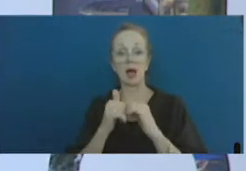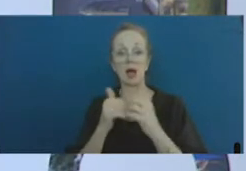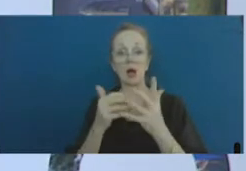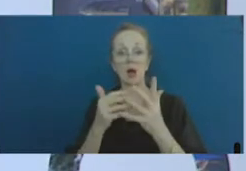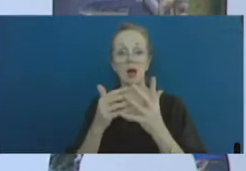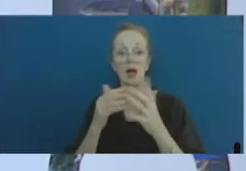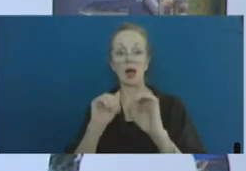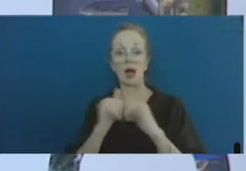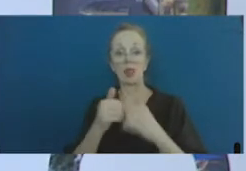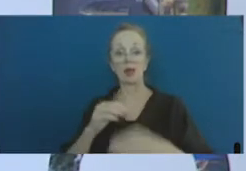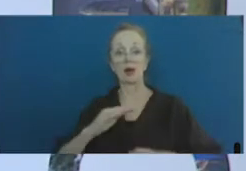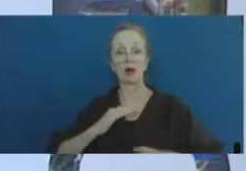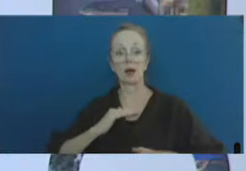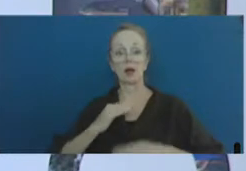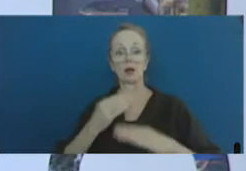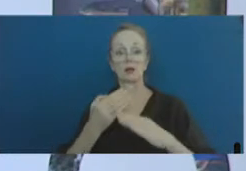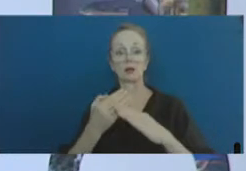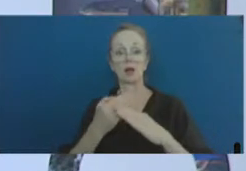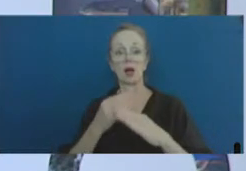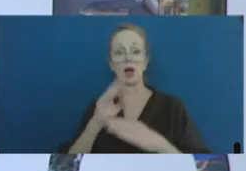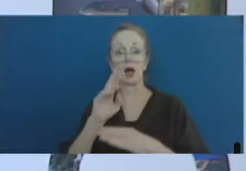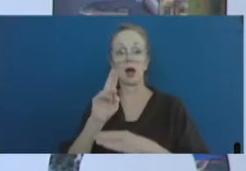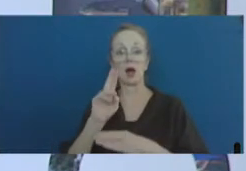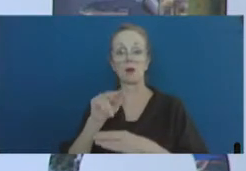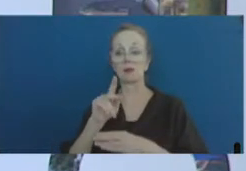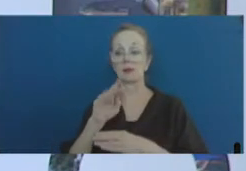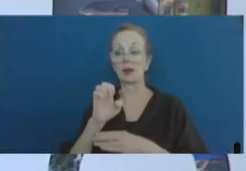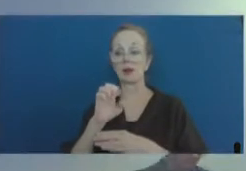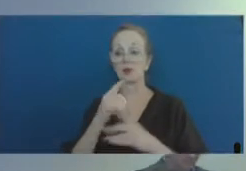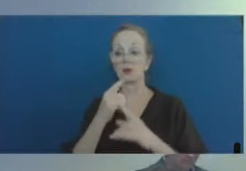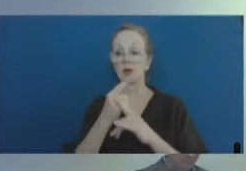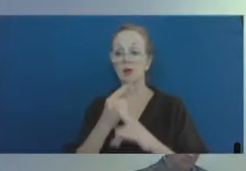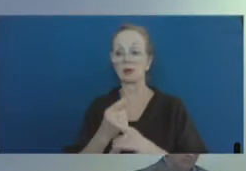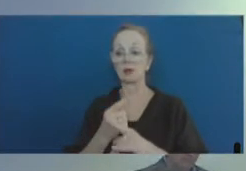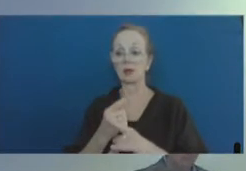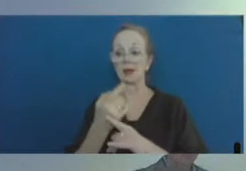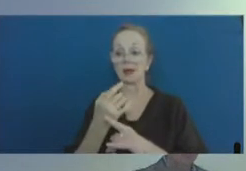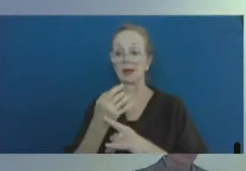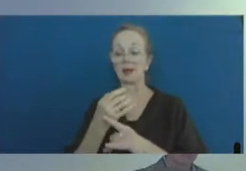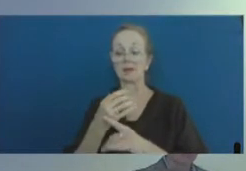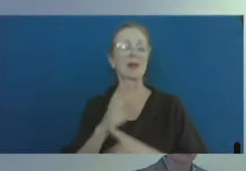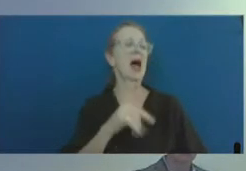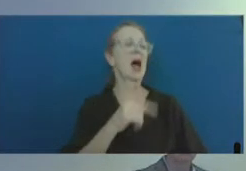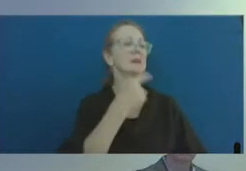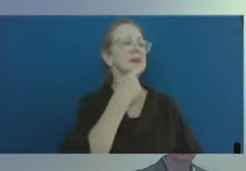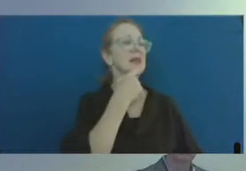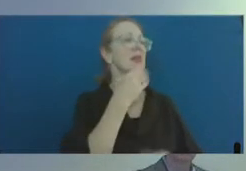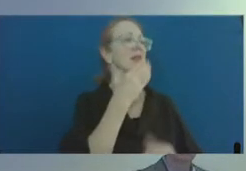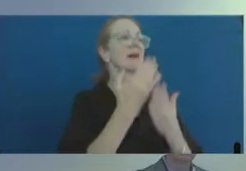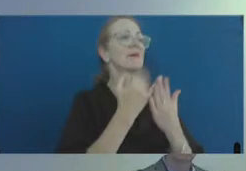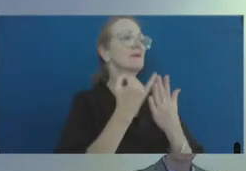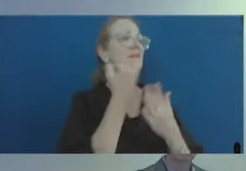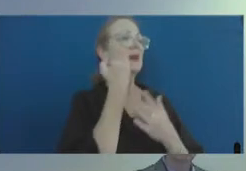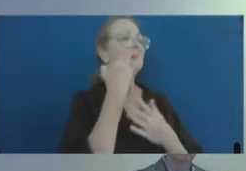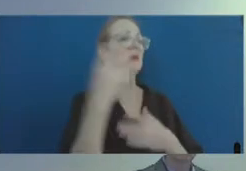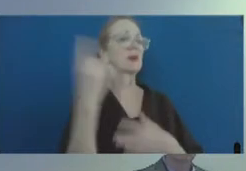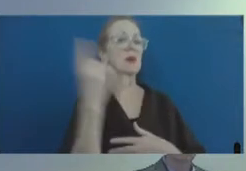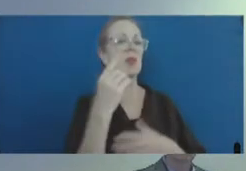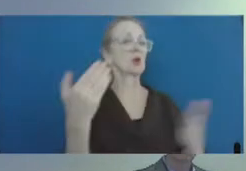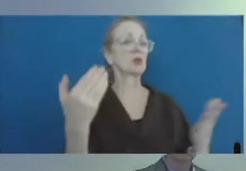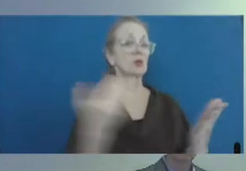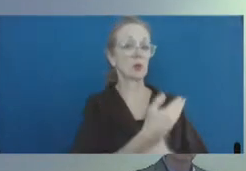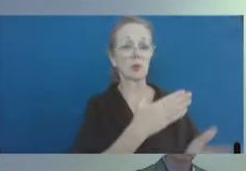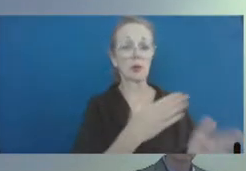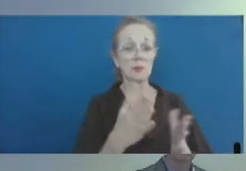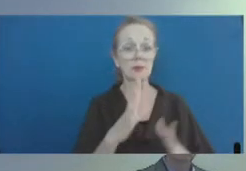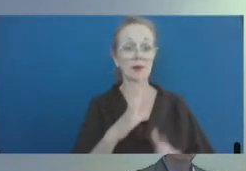meet the updated regulations. But what I'm saying is, if somebody comes along with a brand new plan that was fine according to